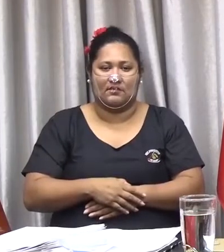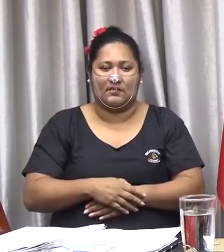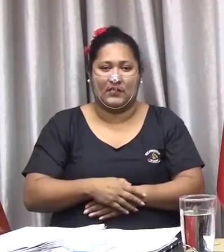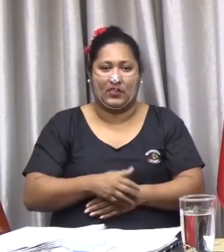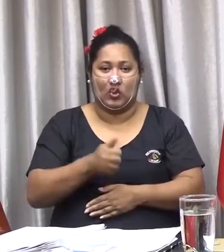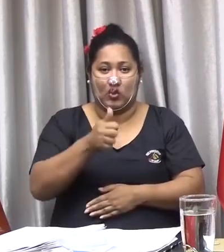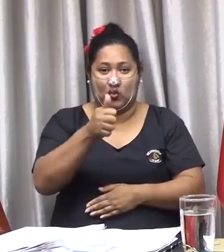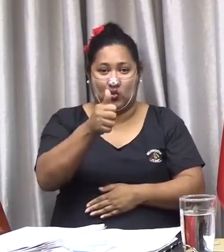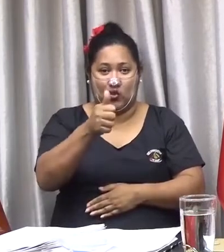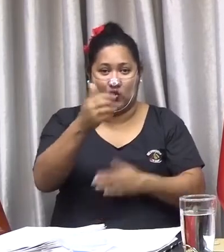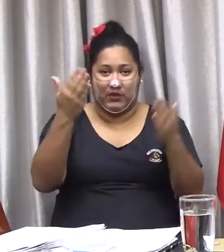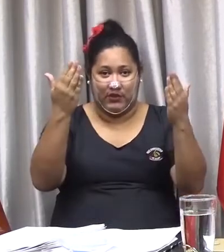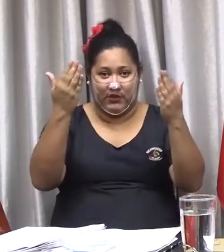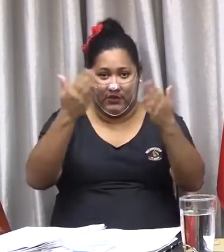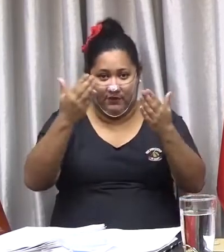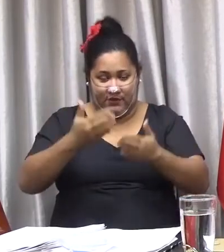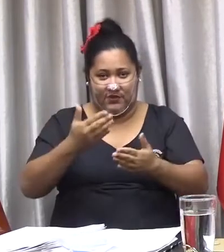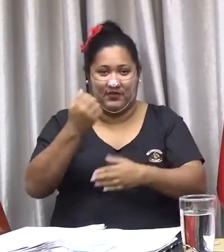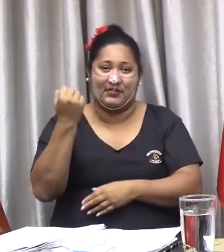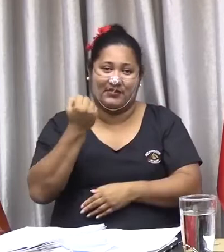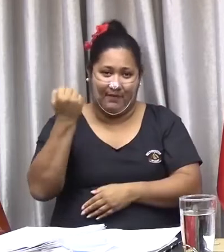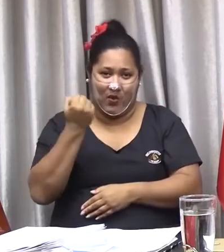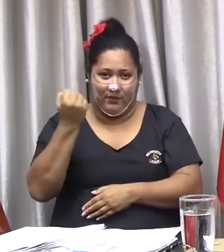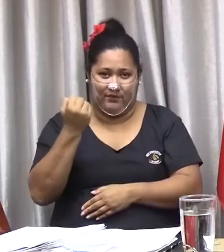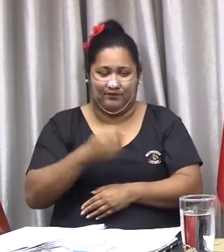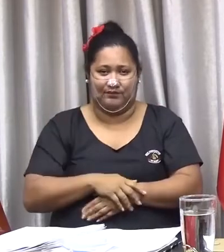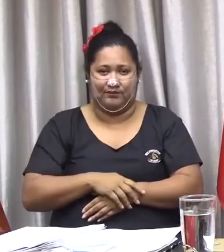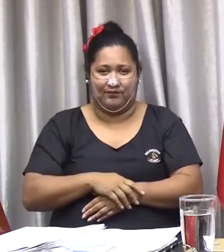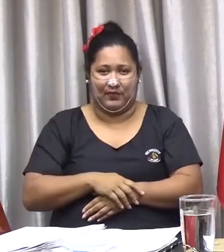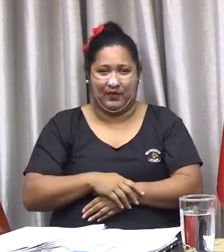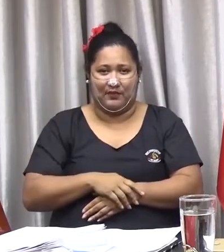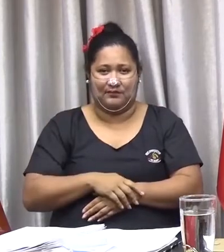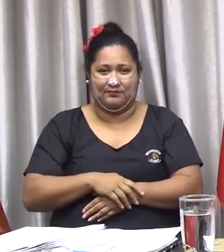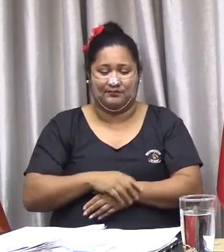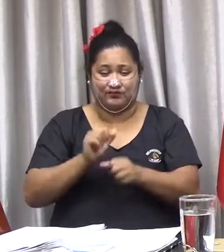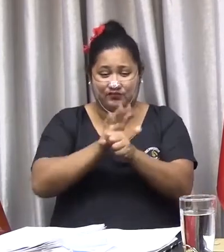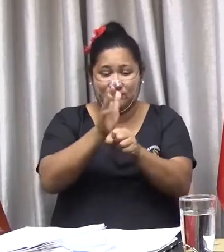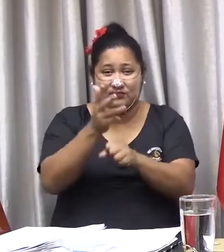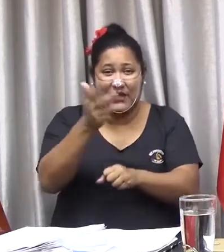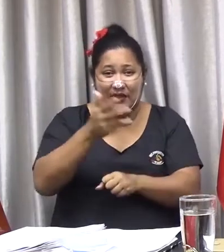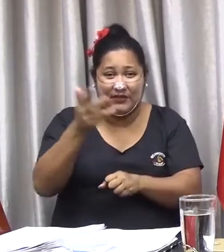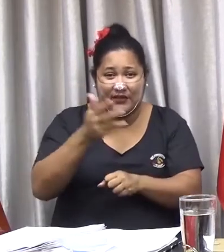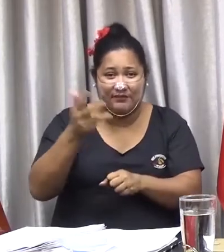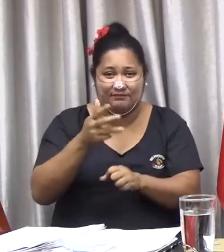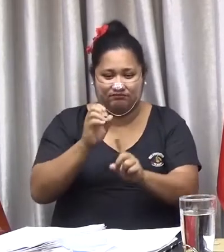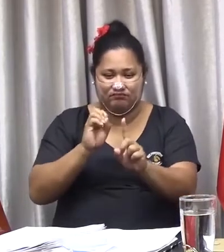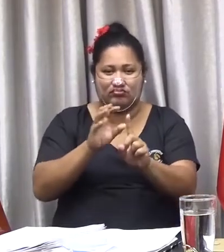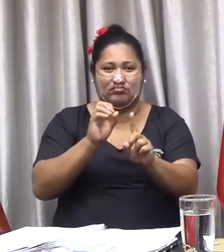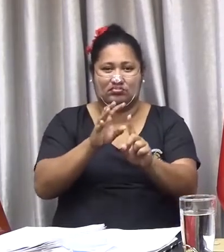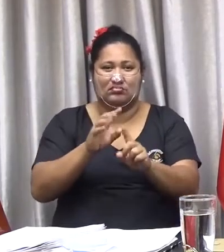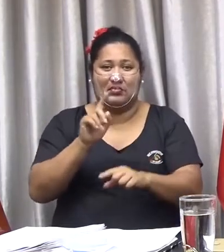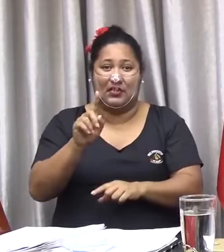Good evening, Samoa. The recent COVID-19 update as of 2 p.m. yesterday